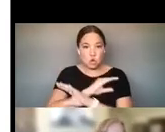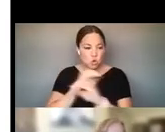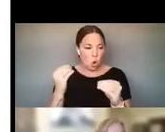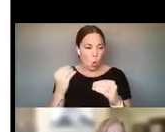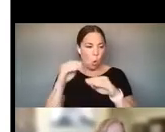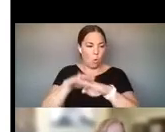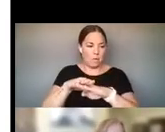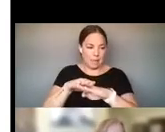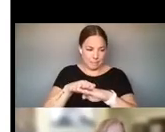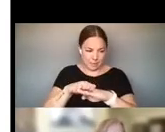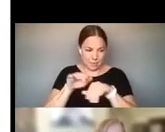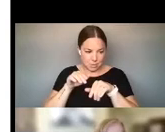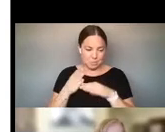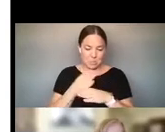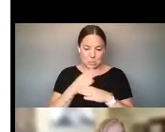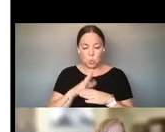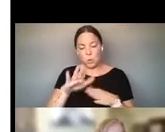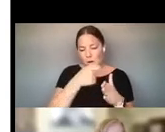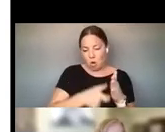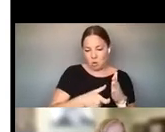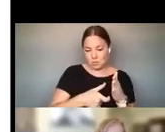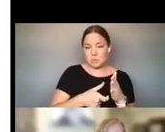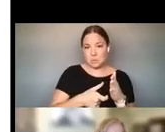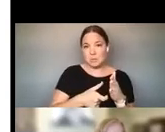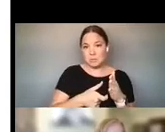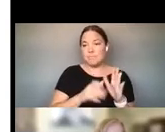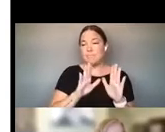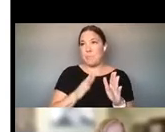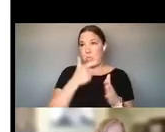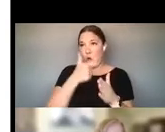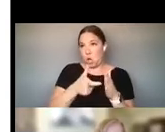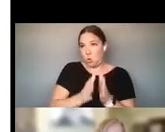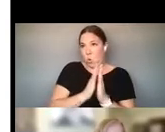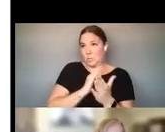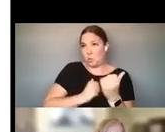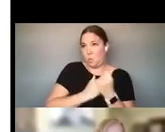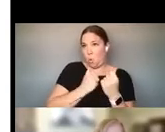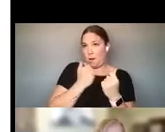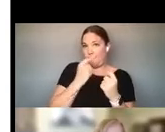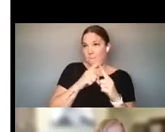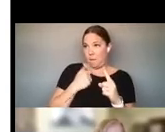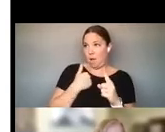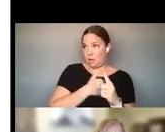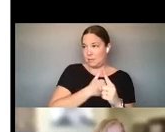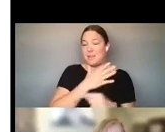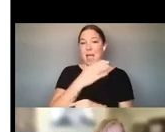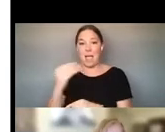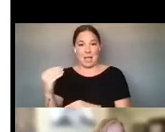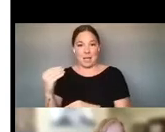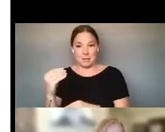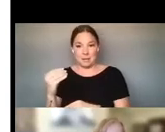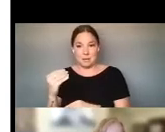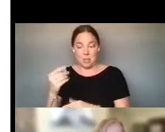between the costs you have, the costs you request support for from us, and the costs you